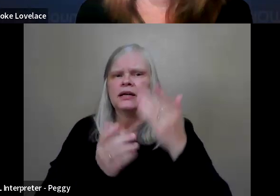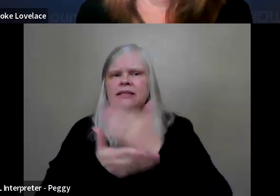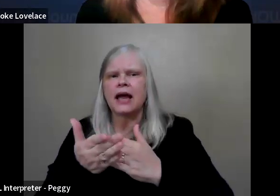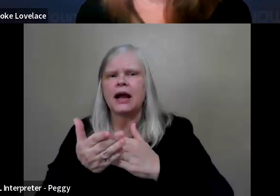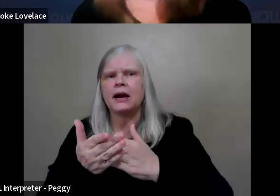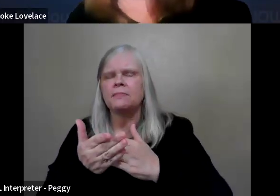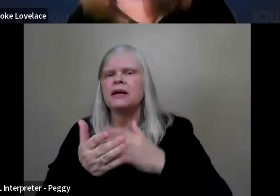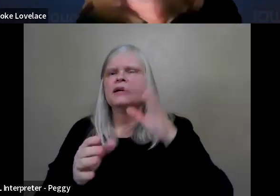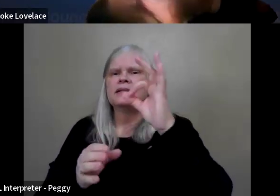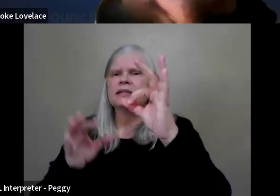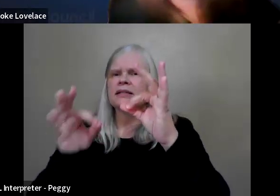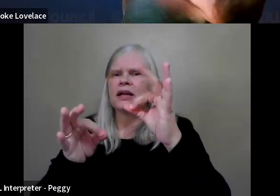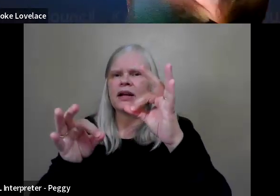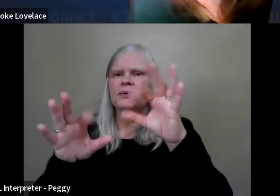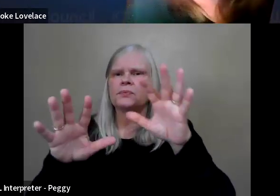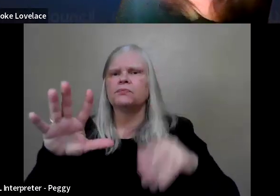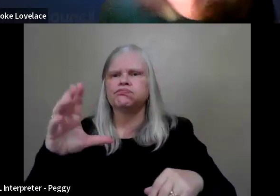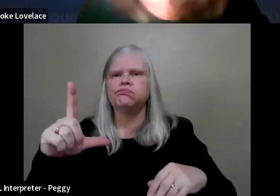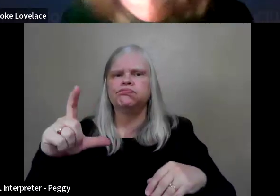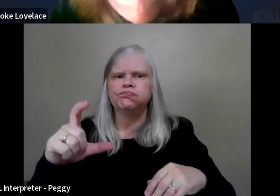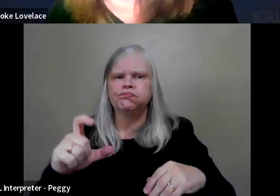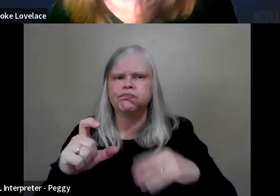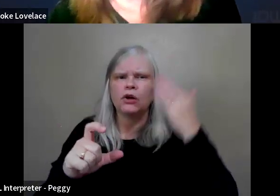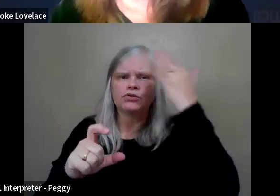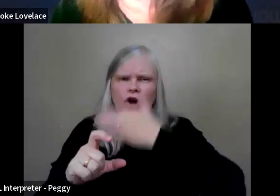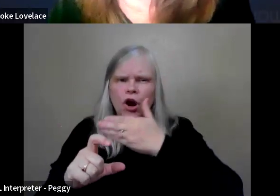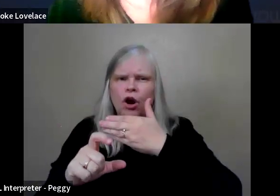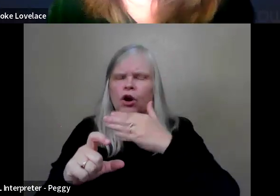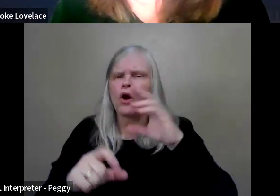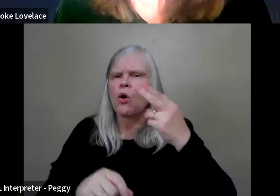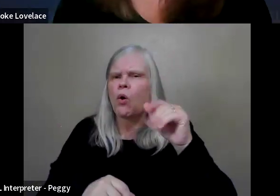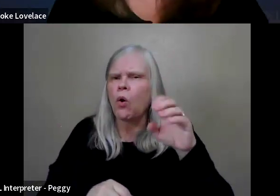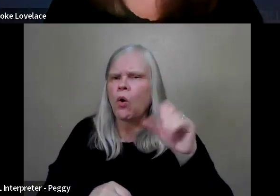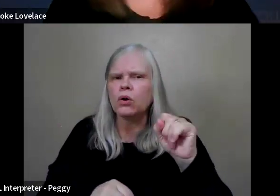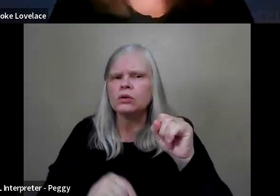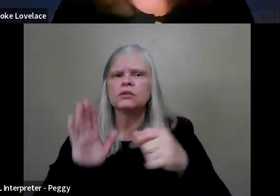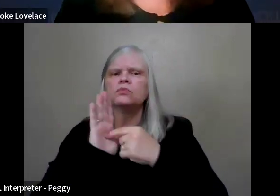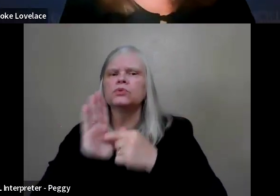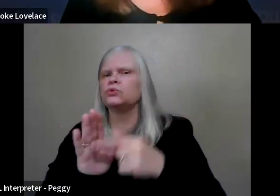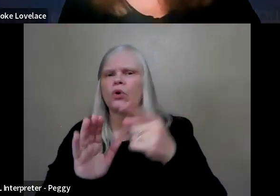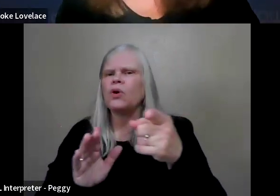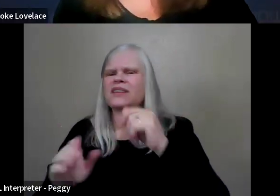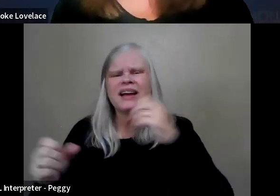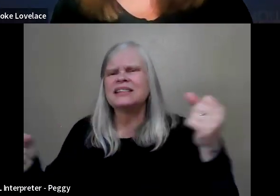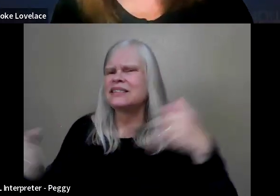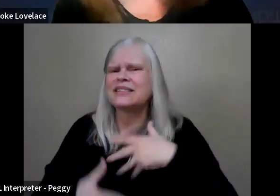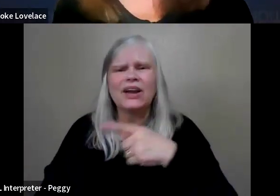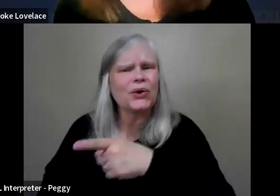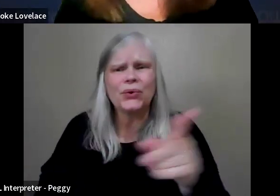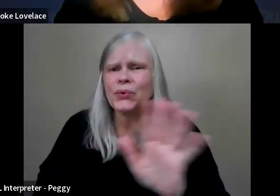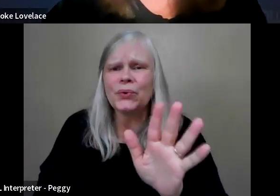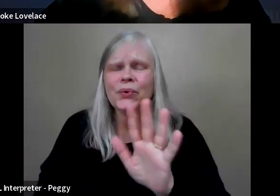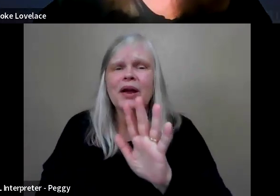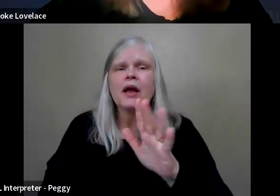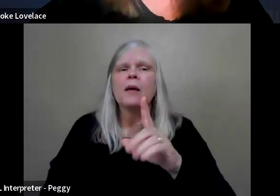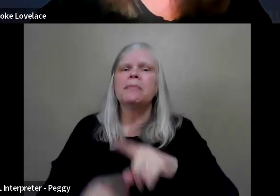are deteriorated, some darker areas, holes. And we show this not to scare anyone, but to